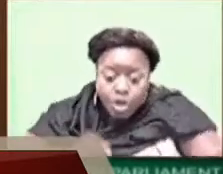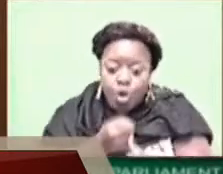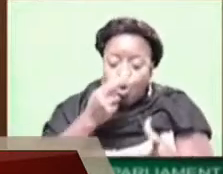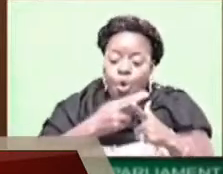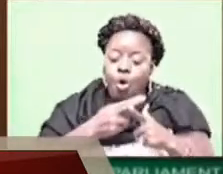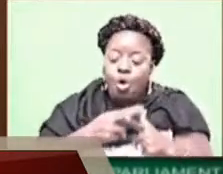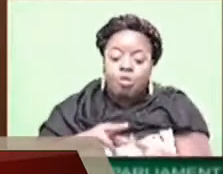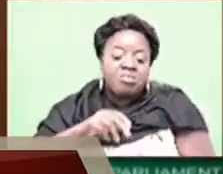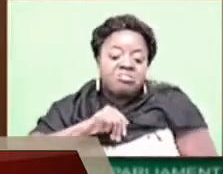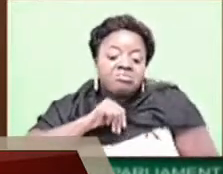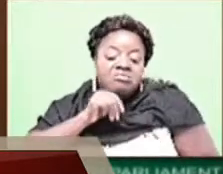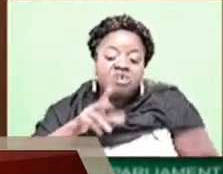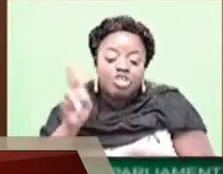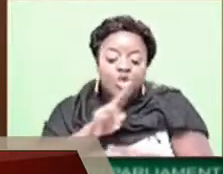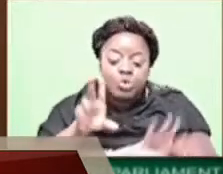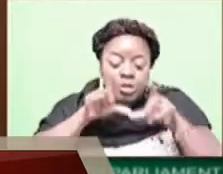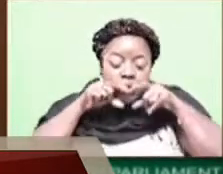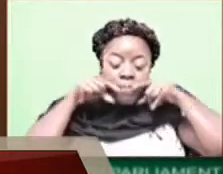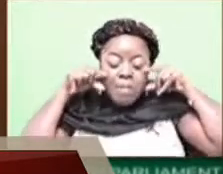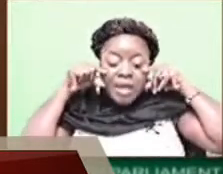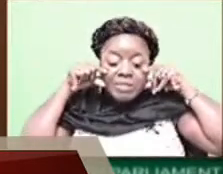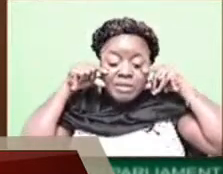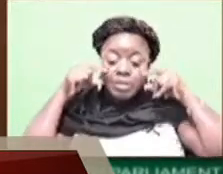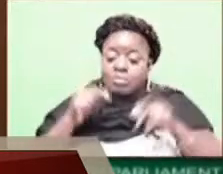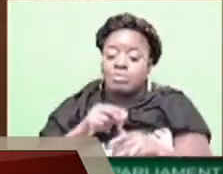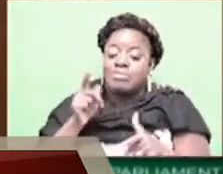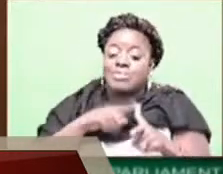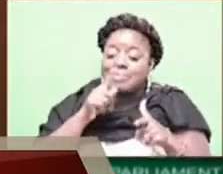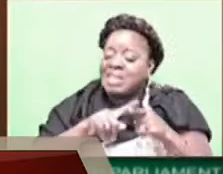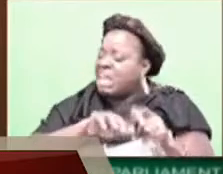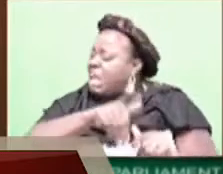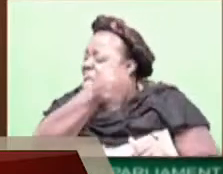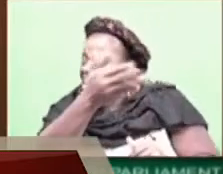mask. The regulations may prescribe any number of events.